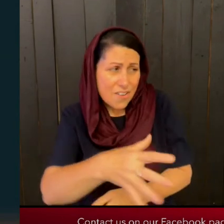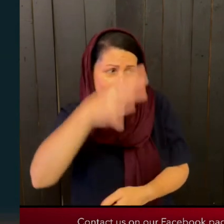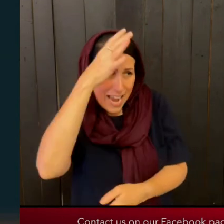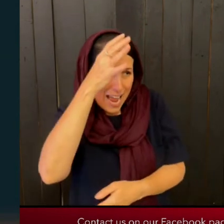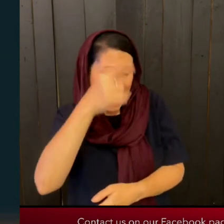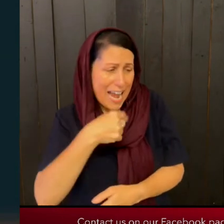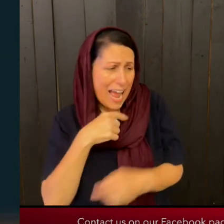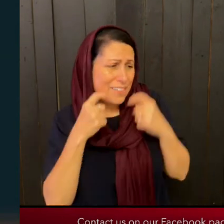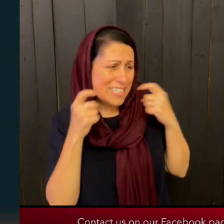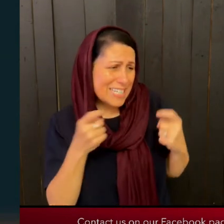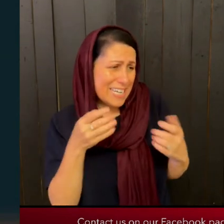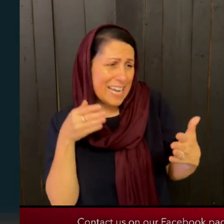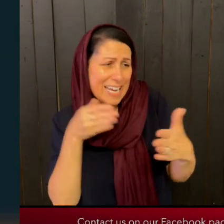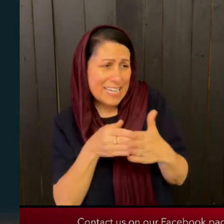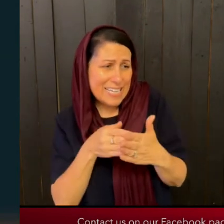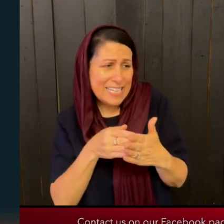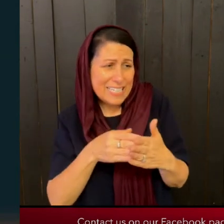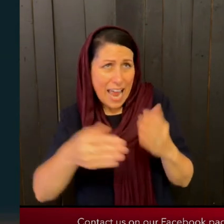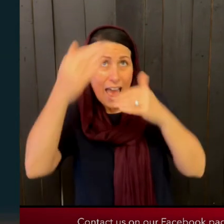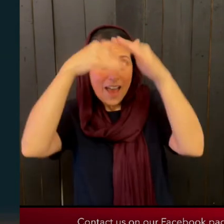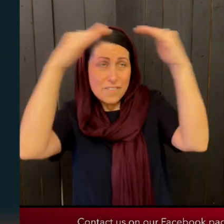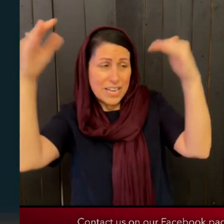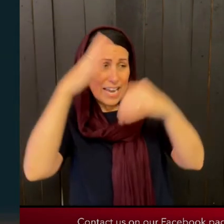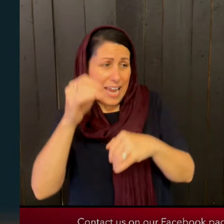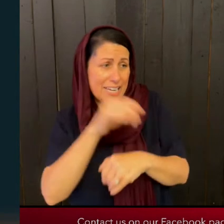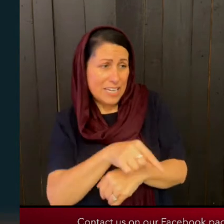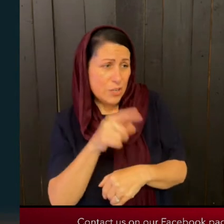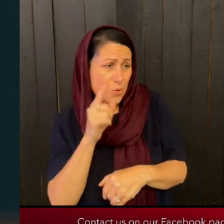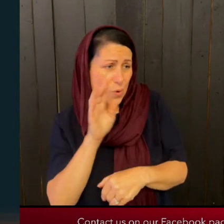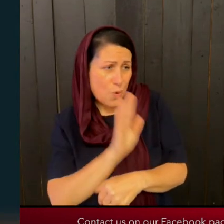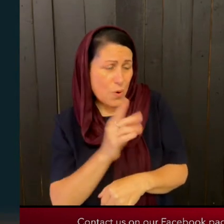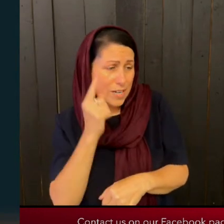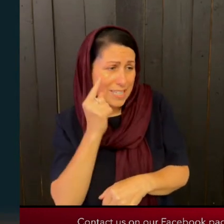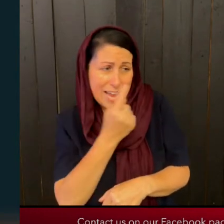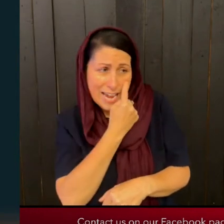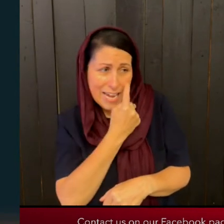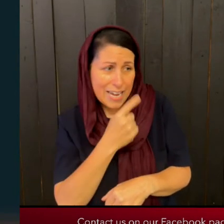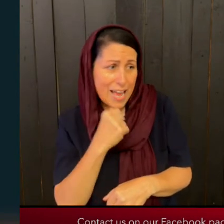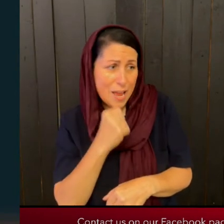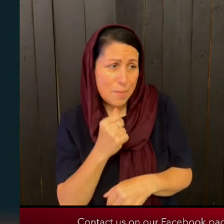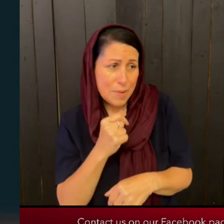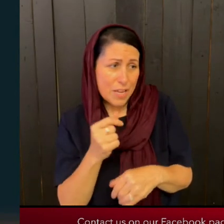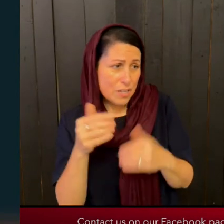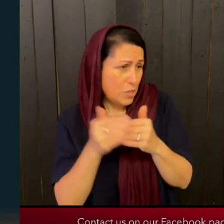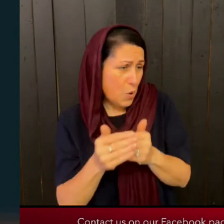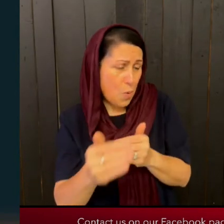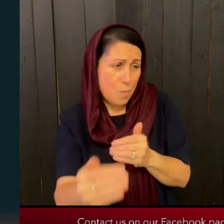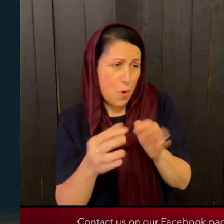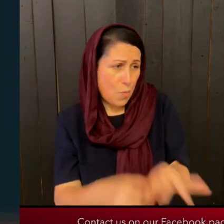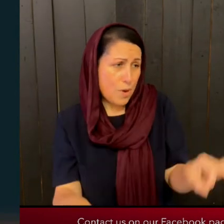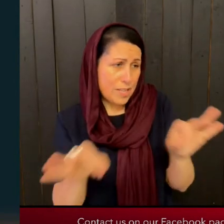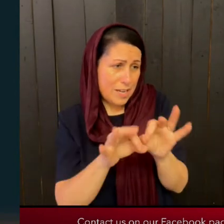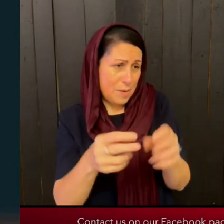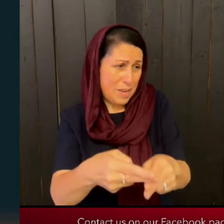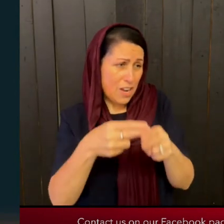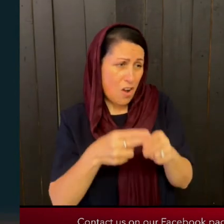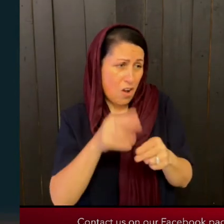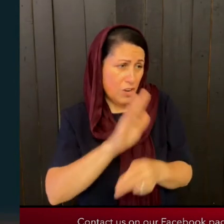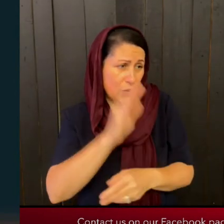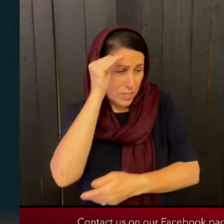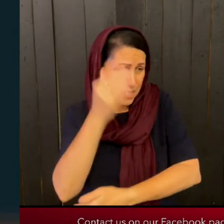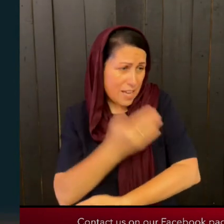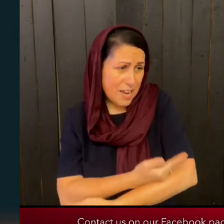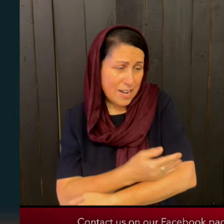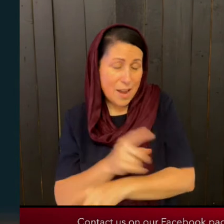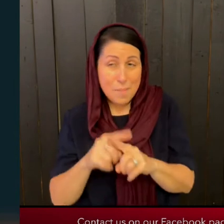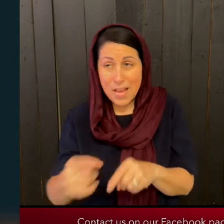against heaven and in your sight, and I'm no longer worthy to be called your son.'" Notice that humility there. "But the father